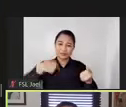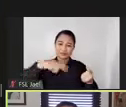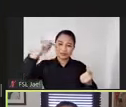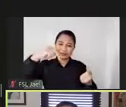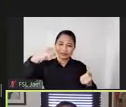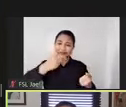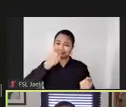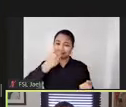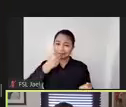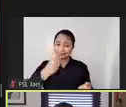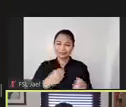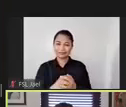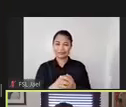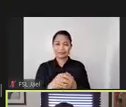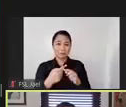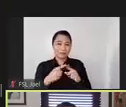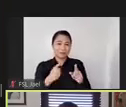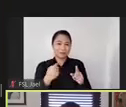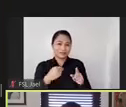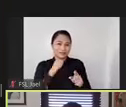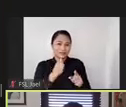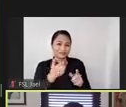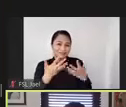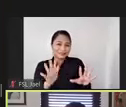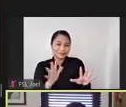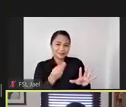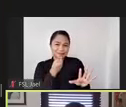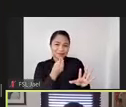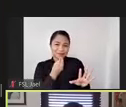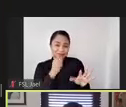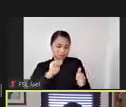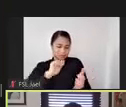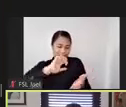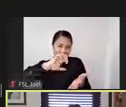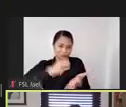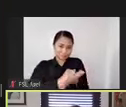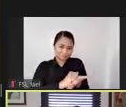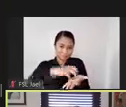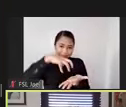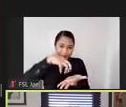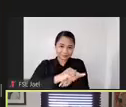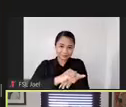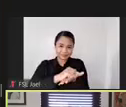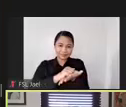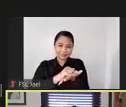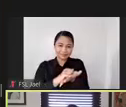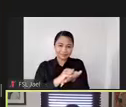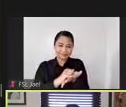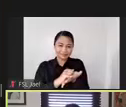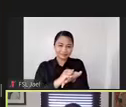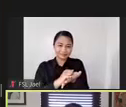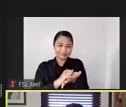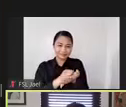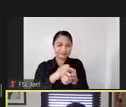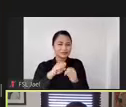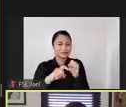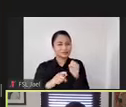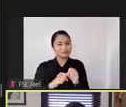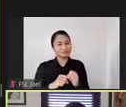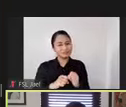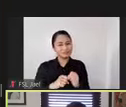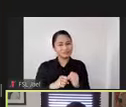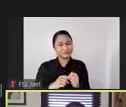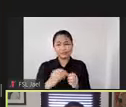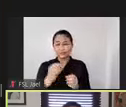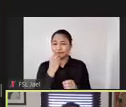consumers. One third of food is lost in the supply chain or is thrown away. And we are